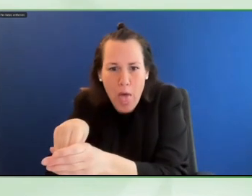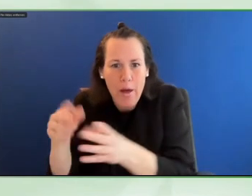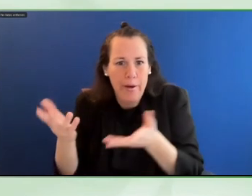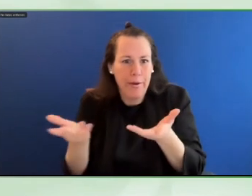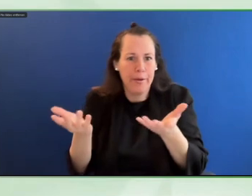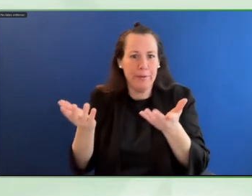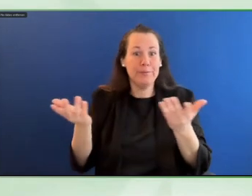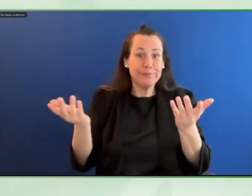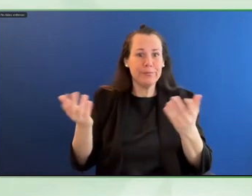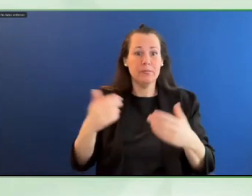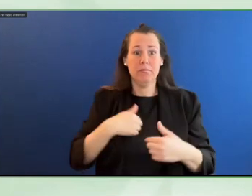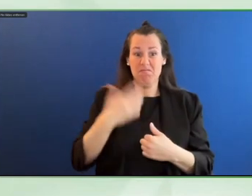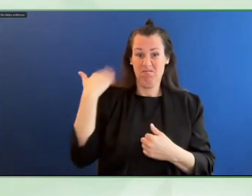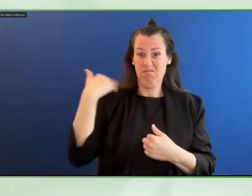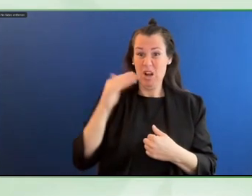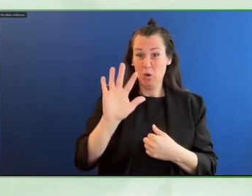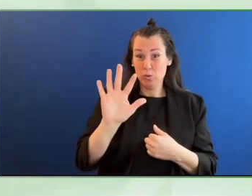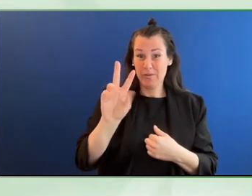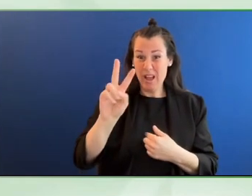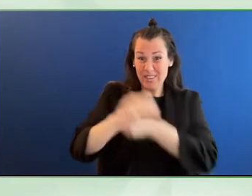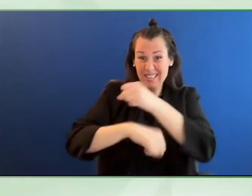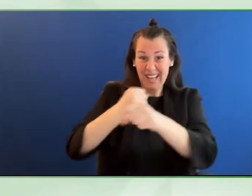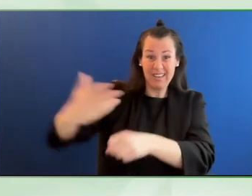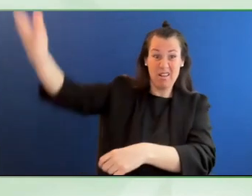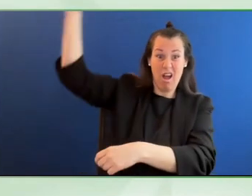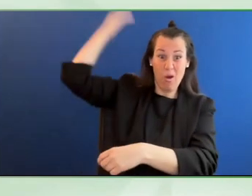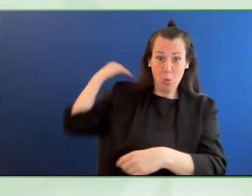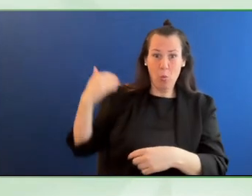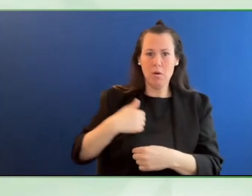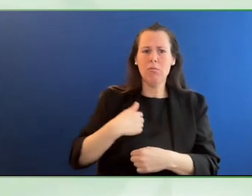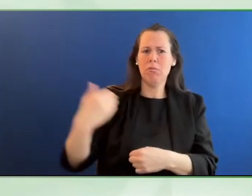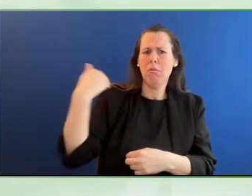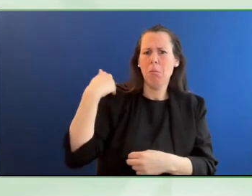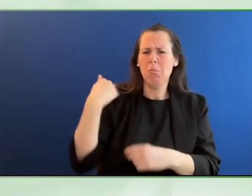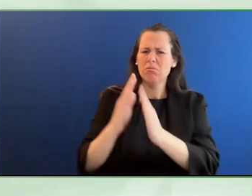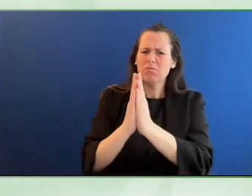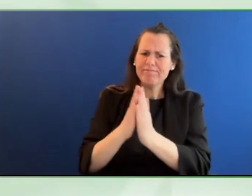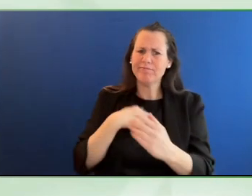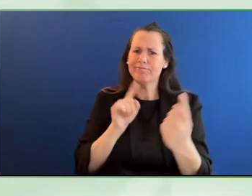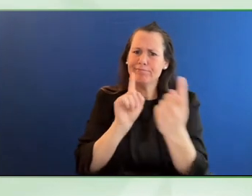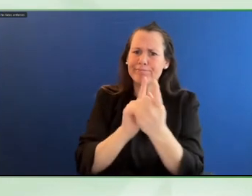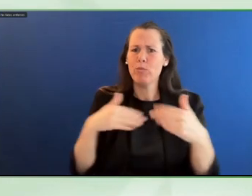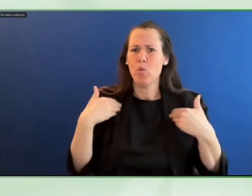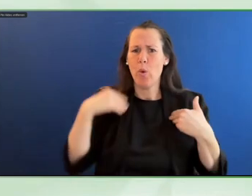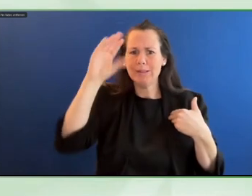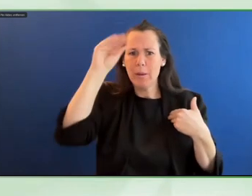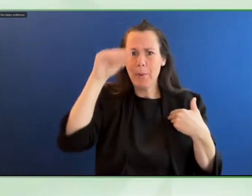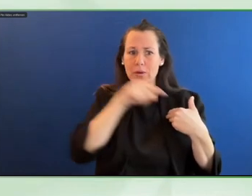somebody with a disability. It was very different in those days. And I was taken by the spirit of the young lad